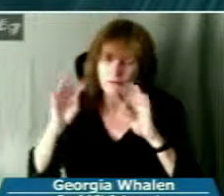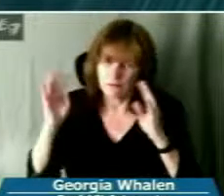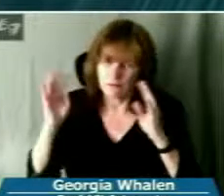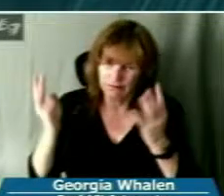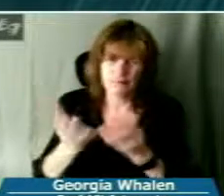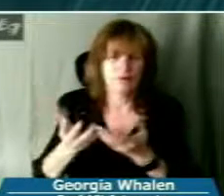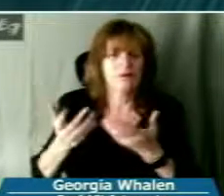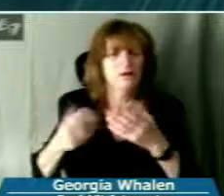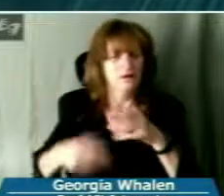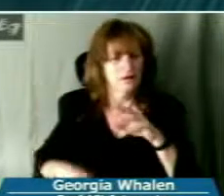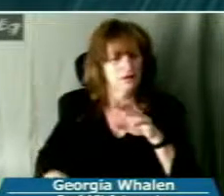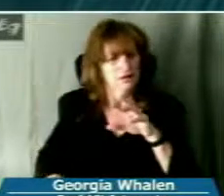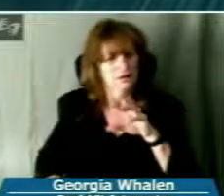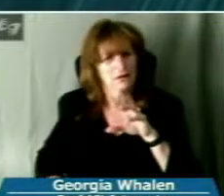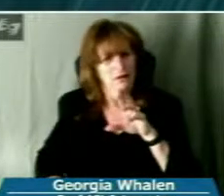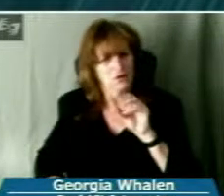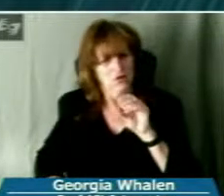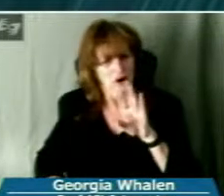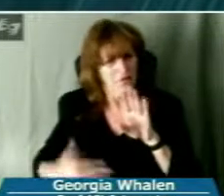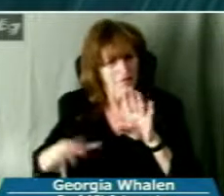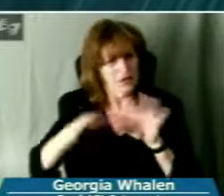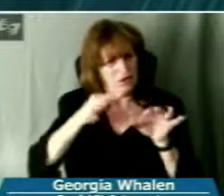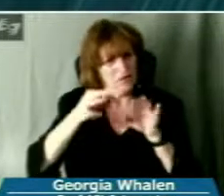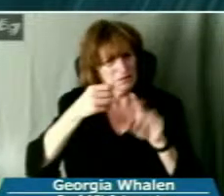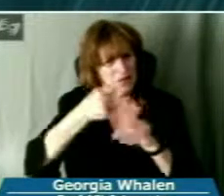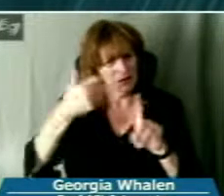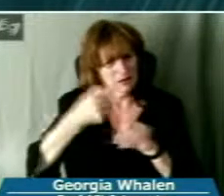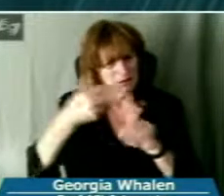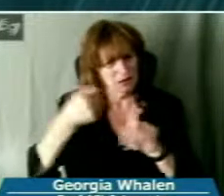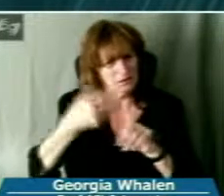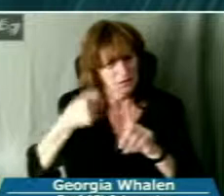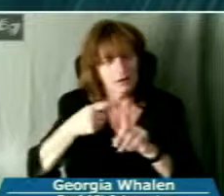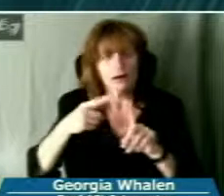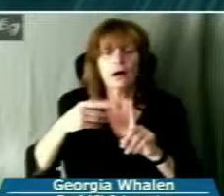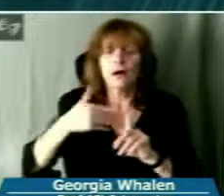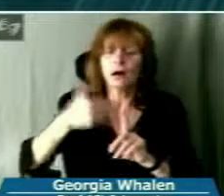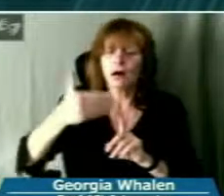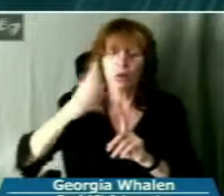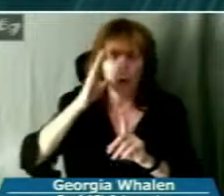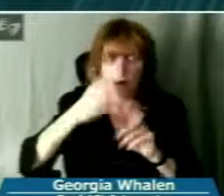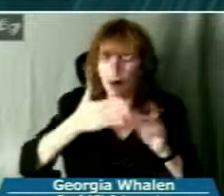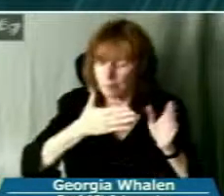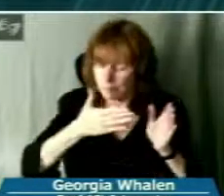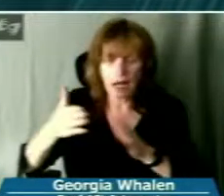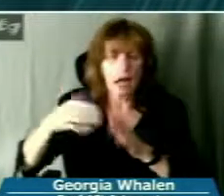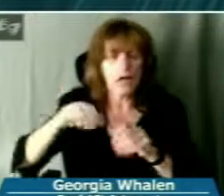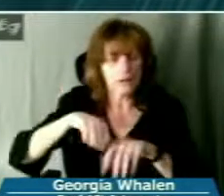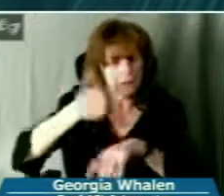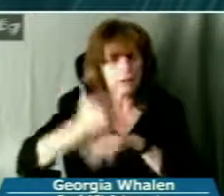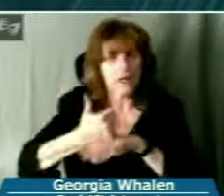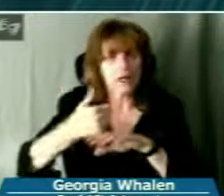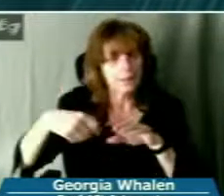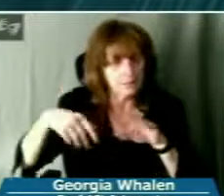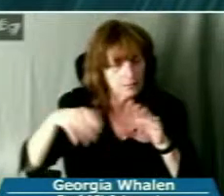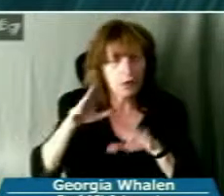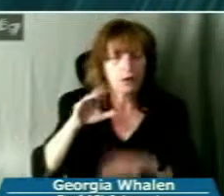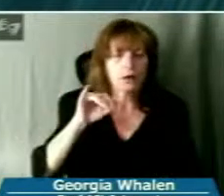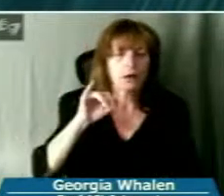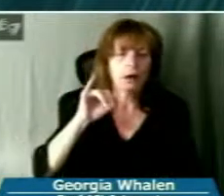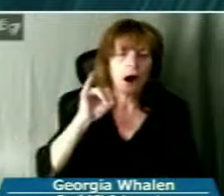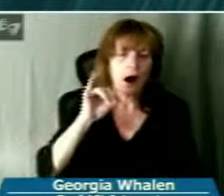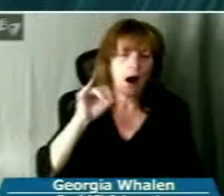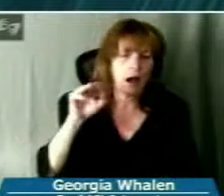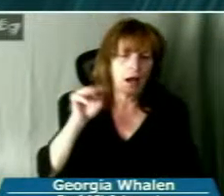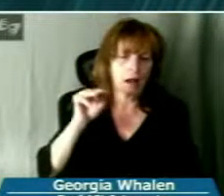is that we're going to tighten up the overall what we call incident management system, or an IMS structure around it.